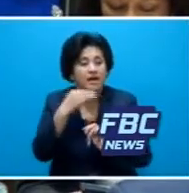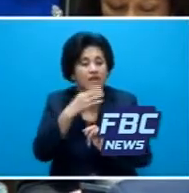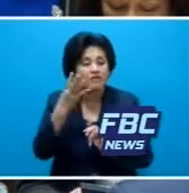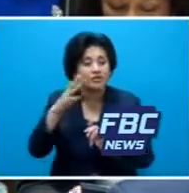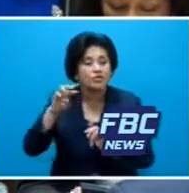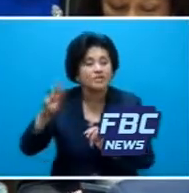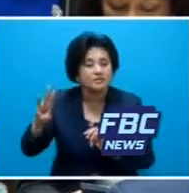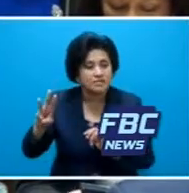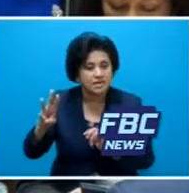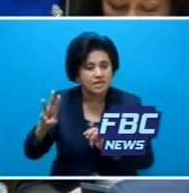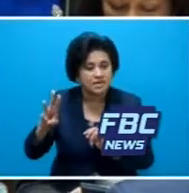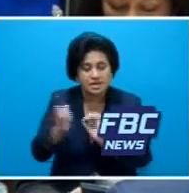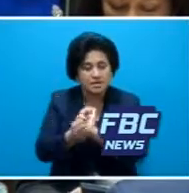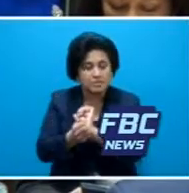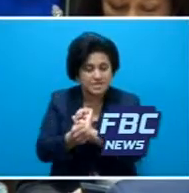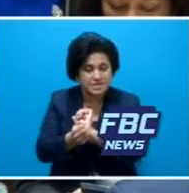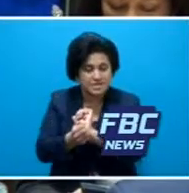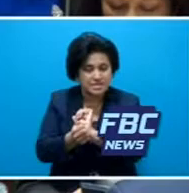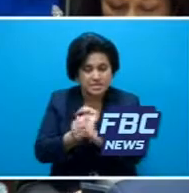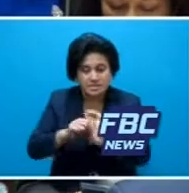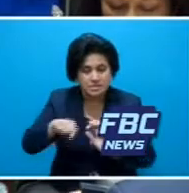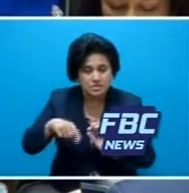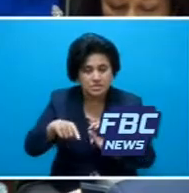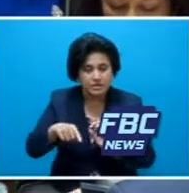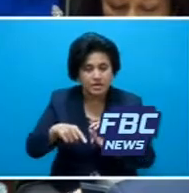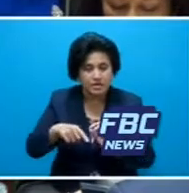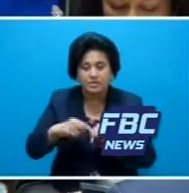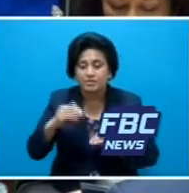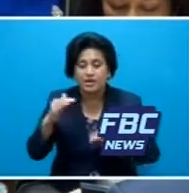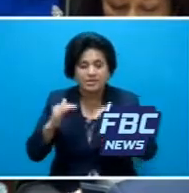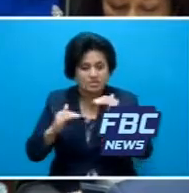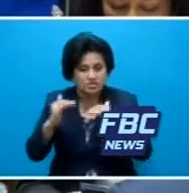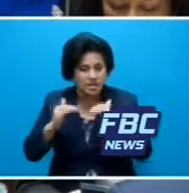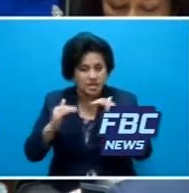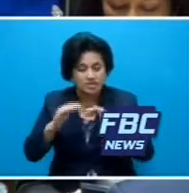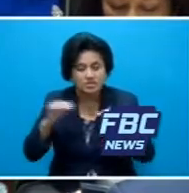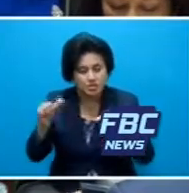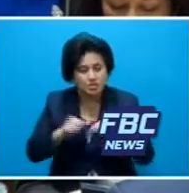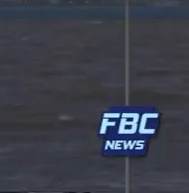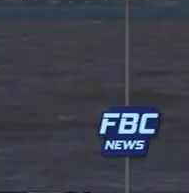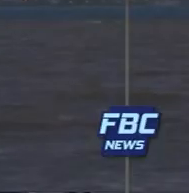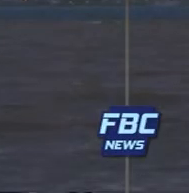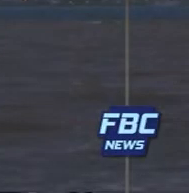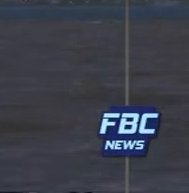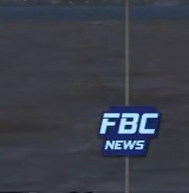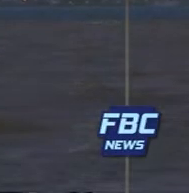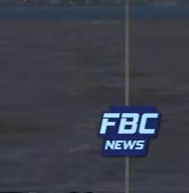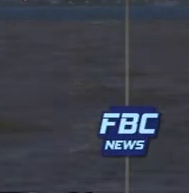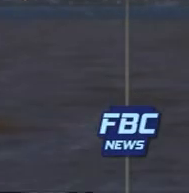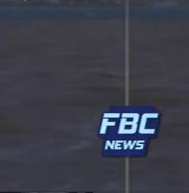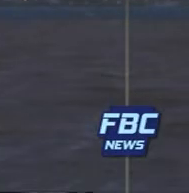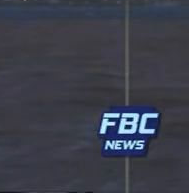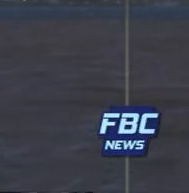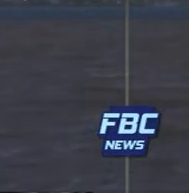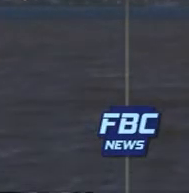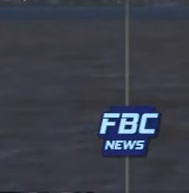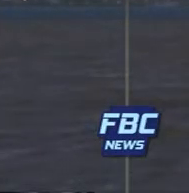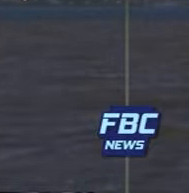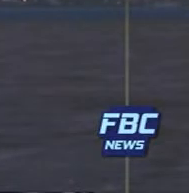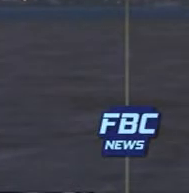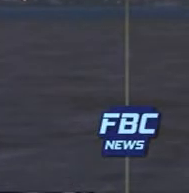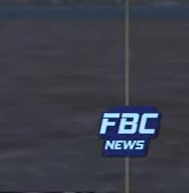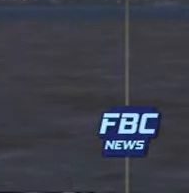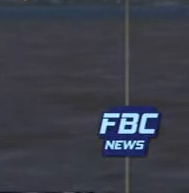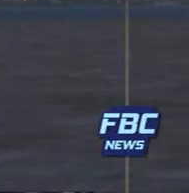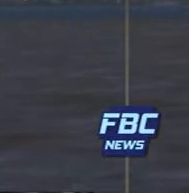on each case, on each merit, that these people should actually serve a non-parole period. Defence Minister Inia